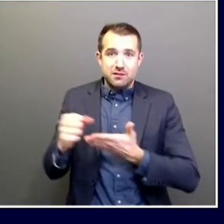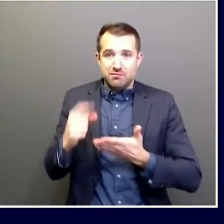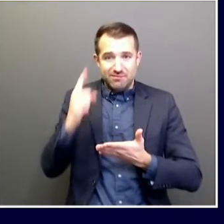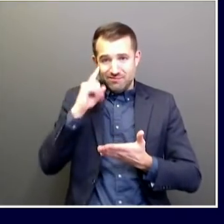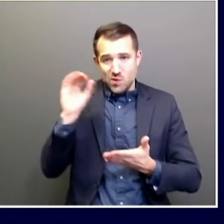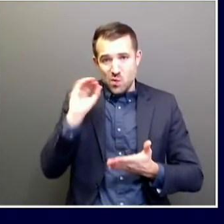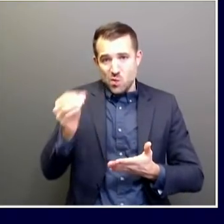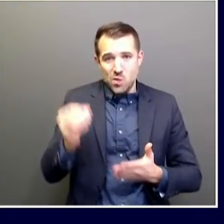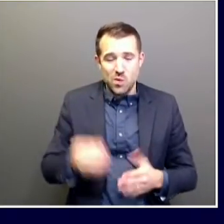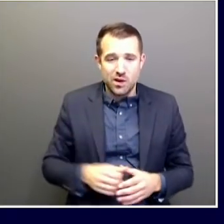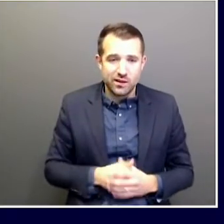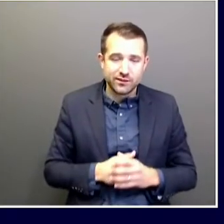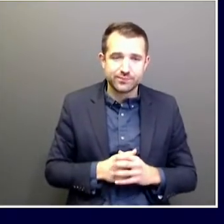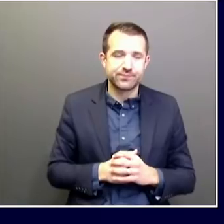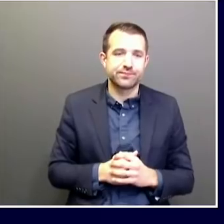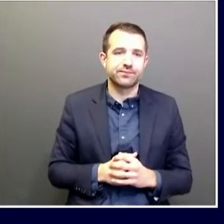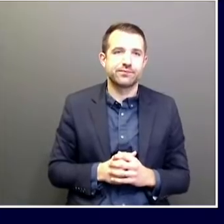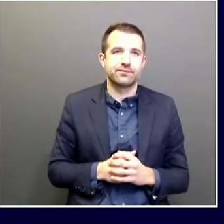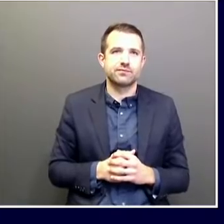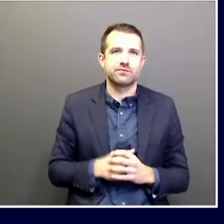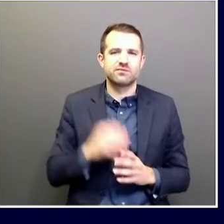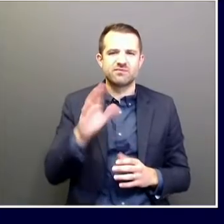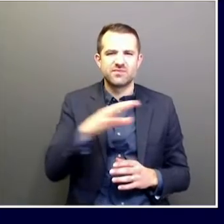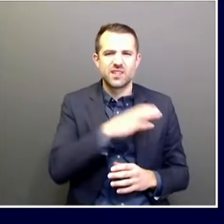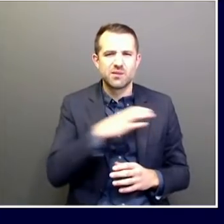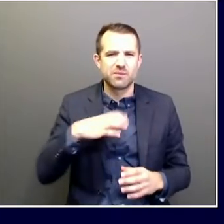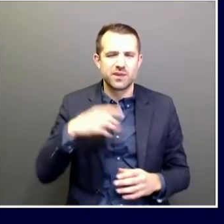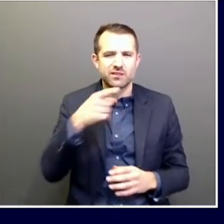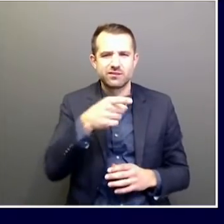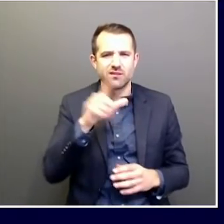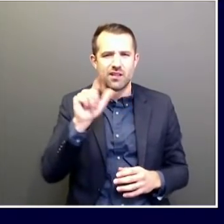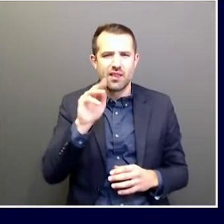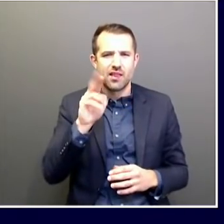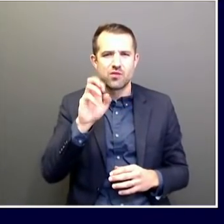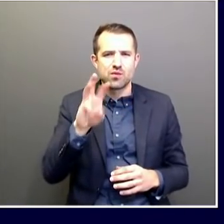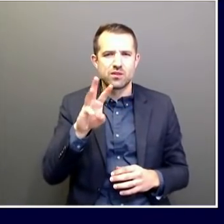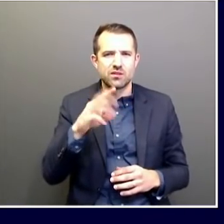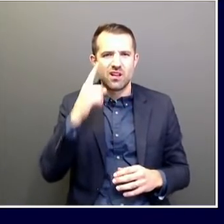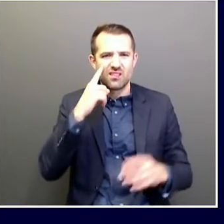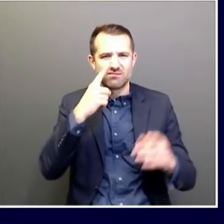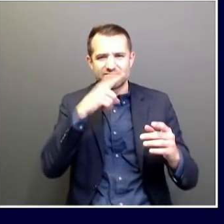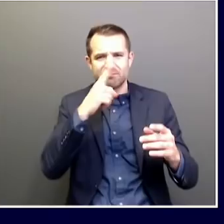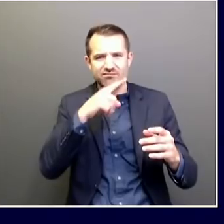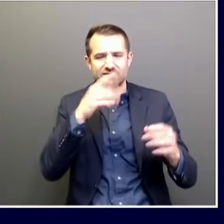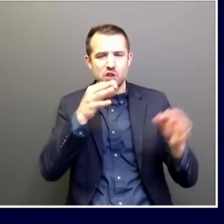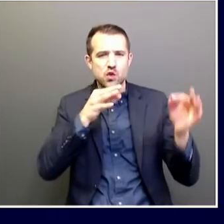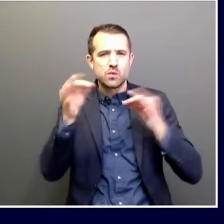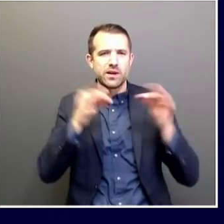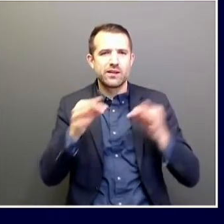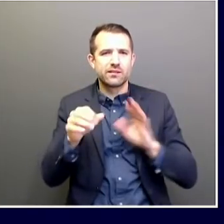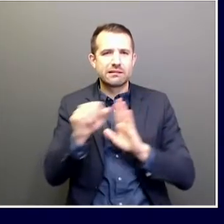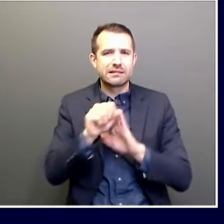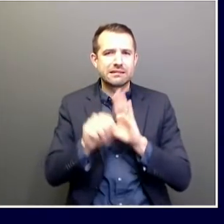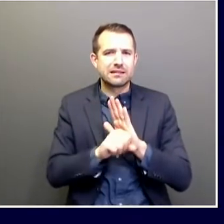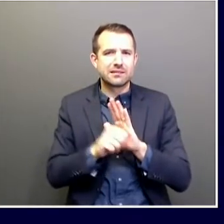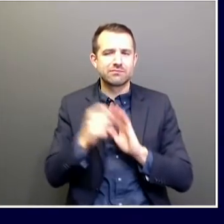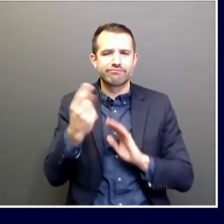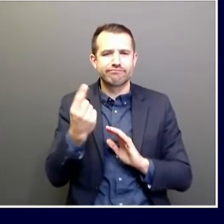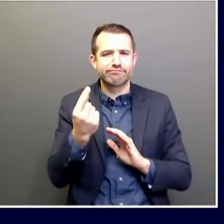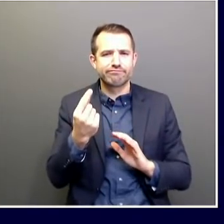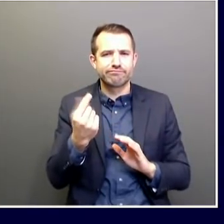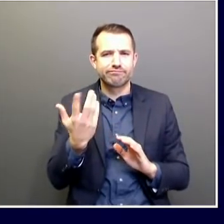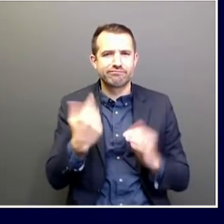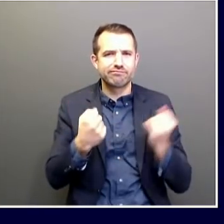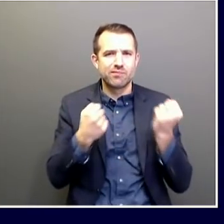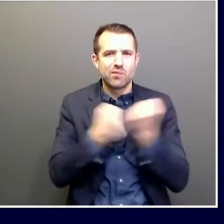Thank you. And Commissioner Lambrou, can you tell us a little bit more about what the state is doing to support hospitals? What's new in terms of capacity